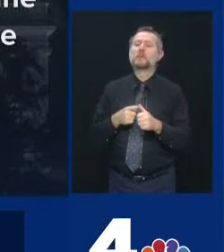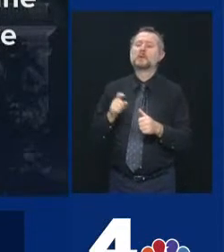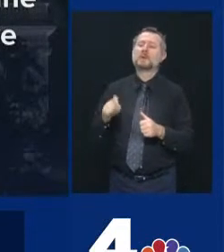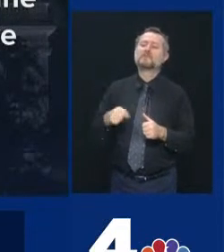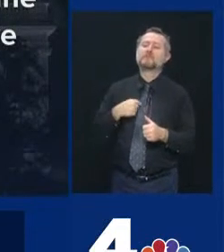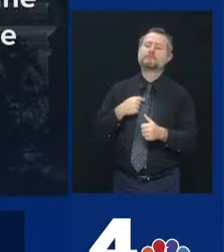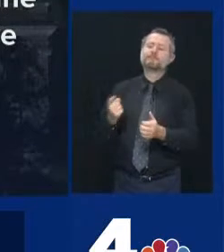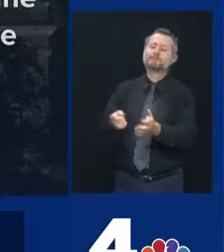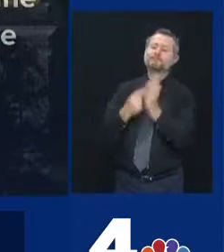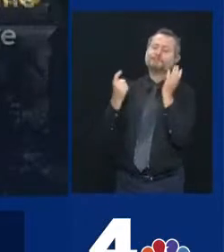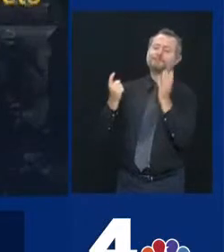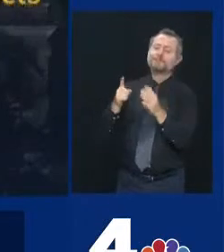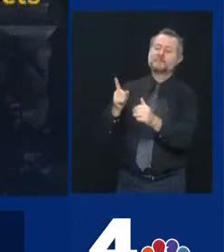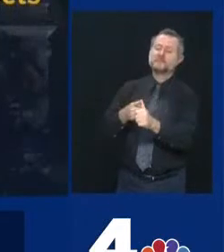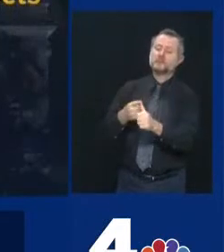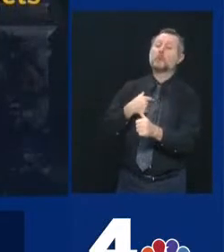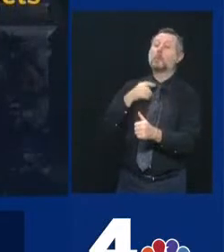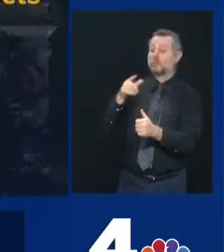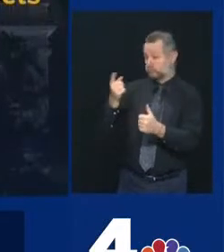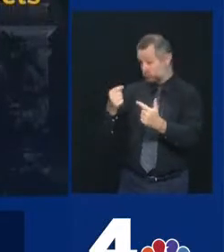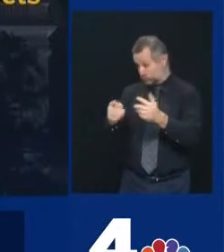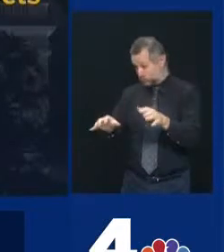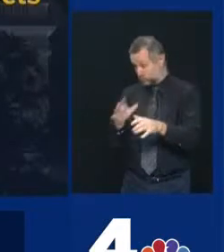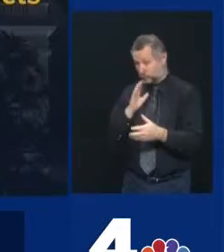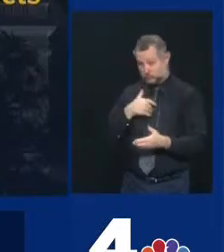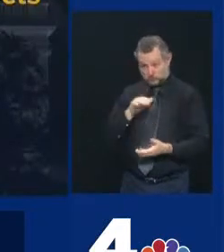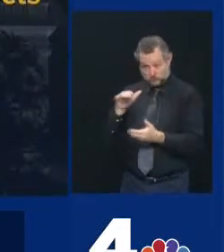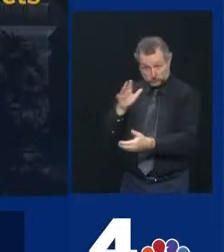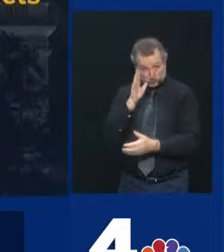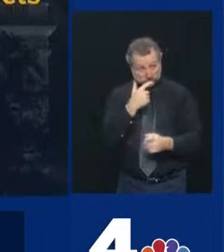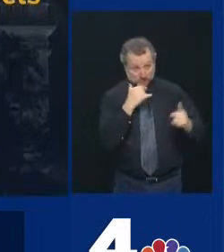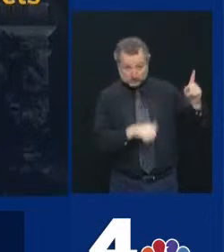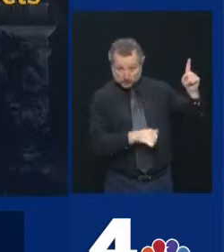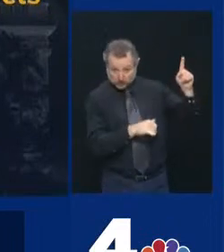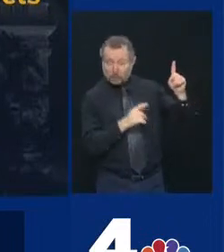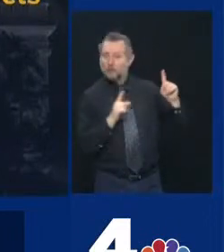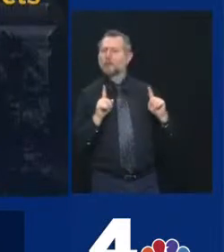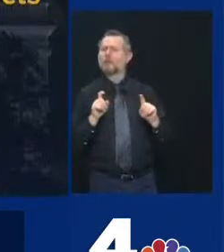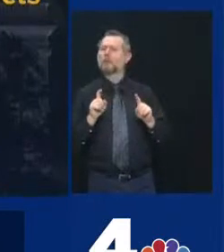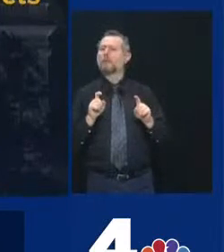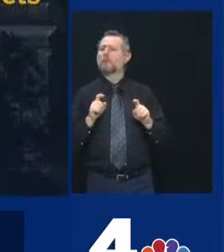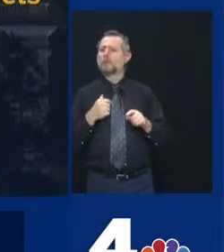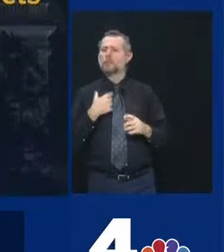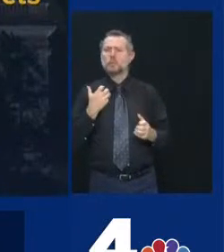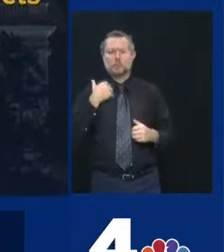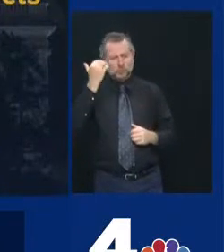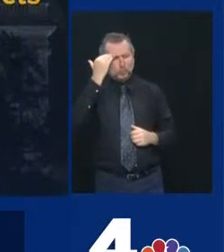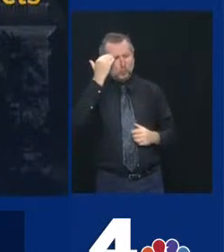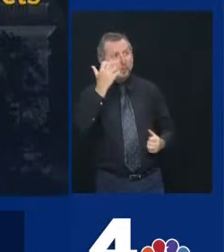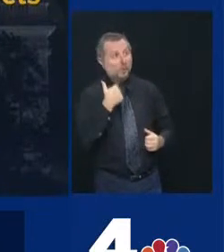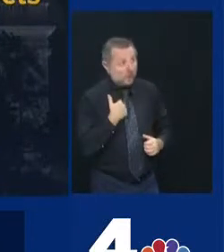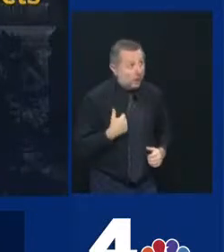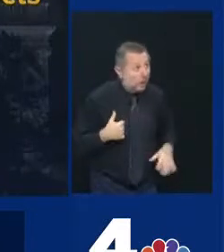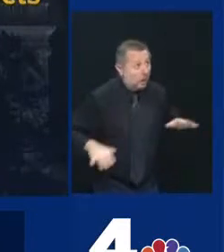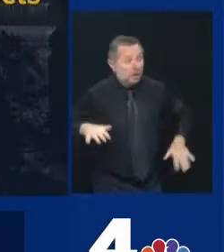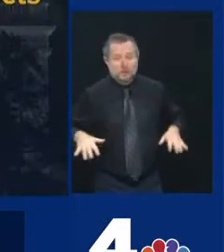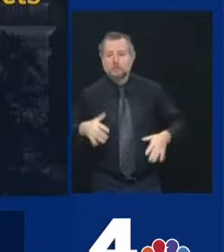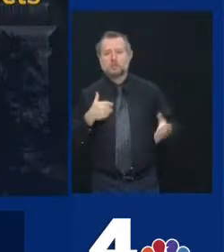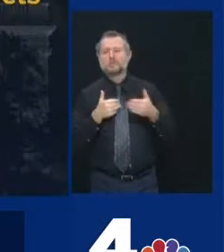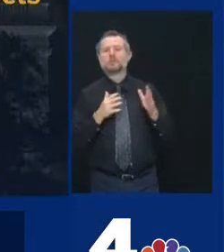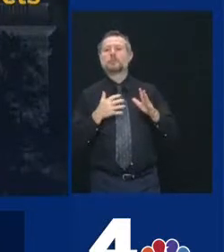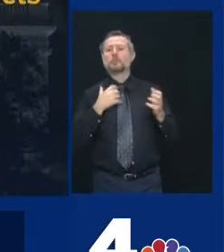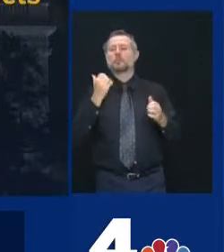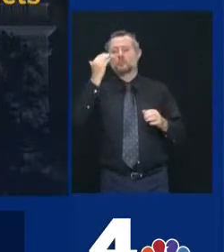X, Y, Z, right? And can we know that now? Is there multi-state